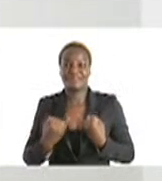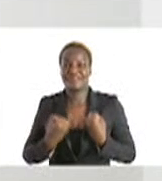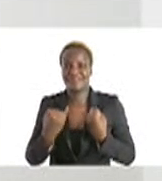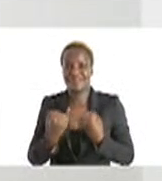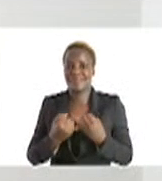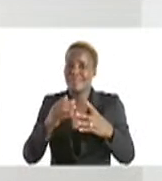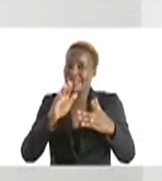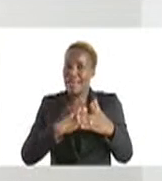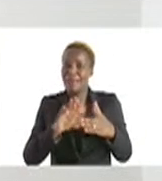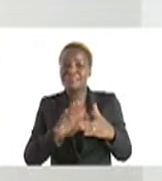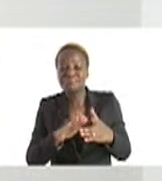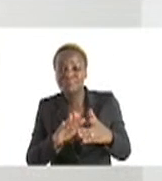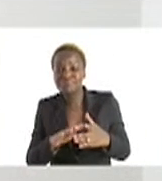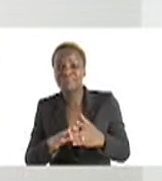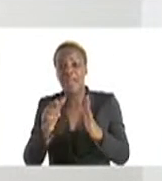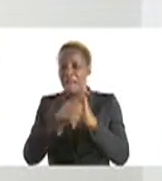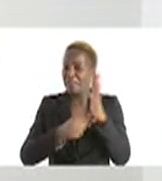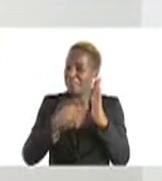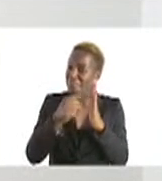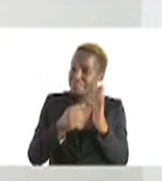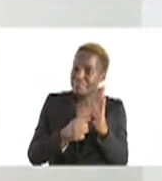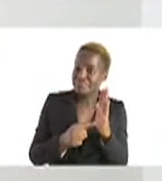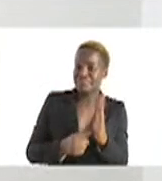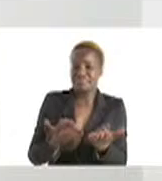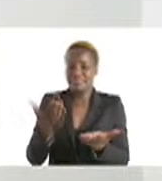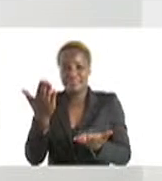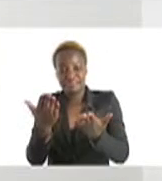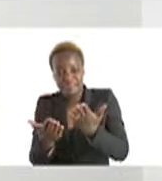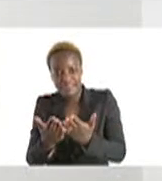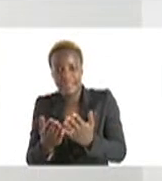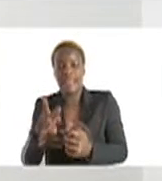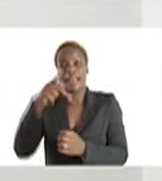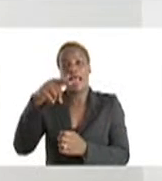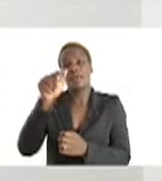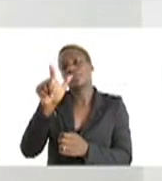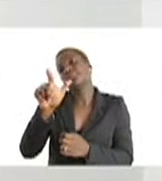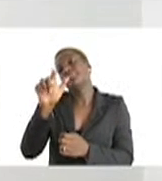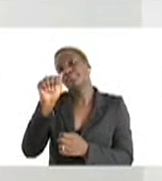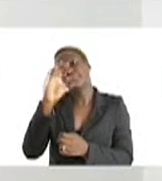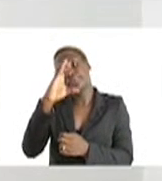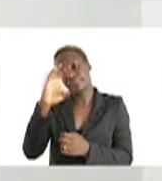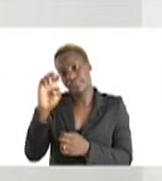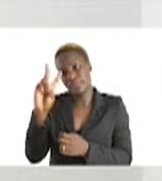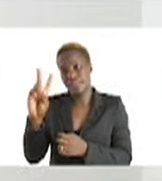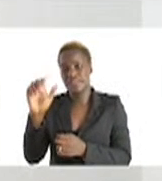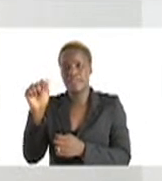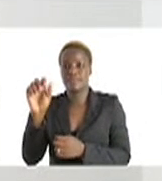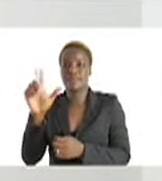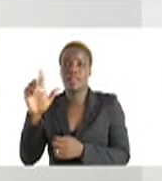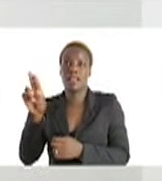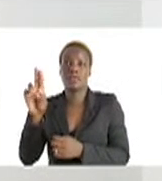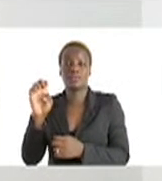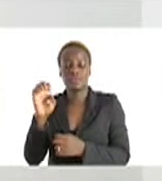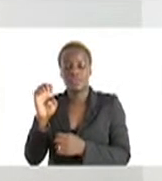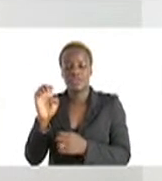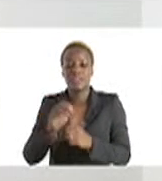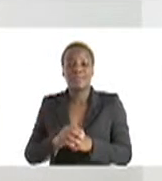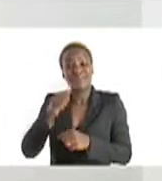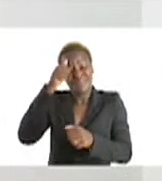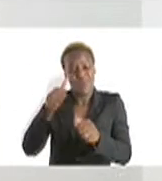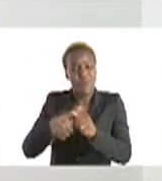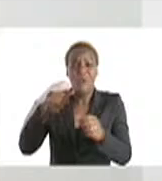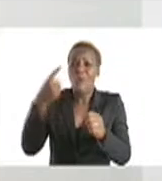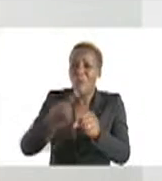about the calendars and the comparisons and the place values. Remember to always do your homework